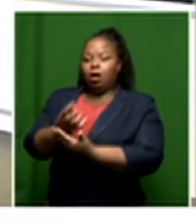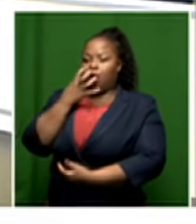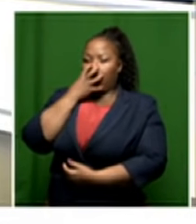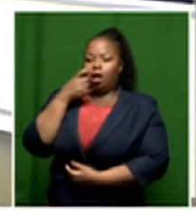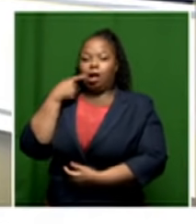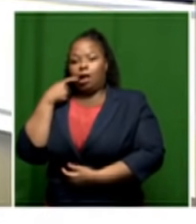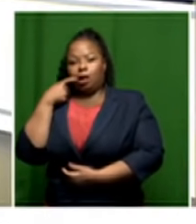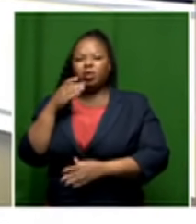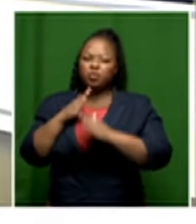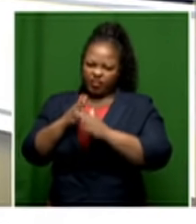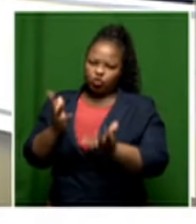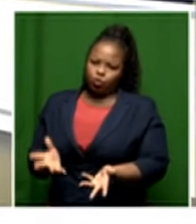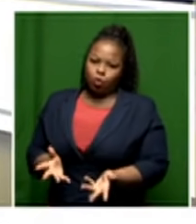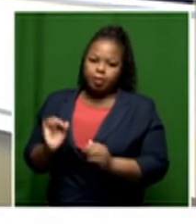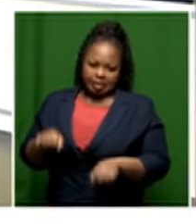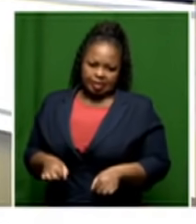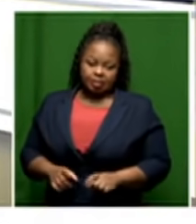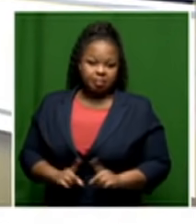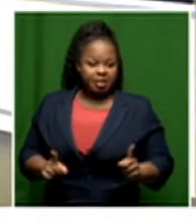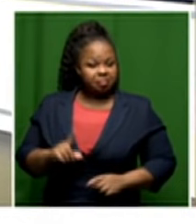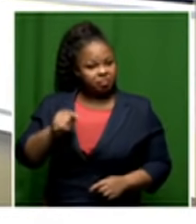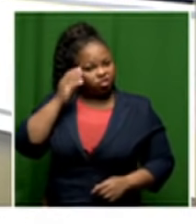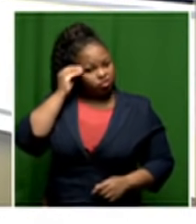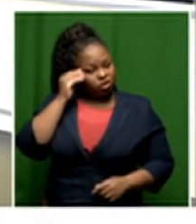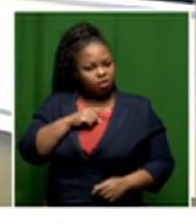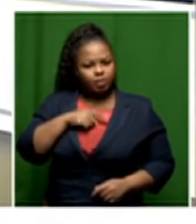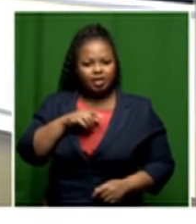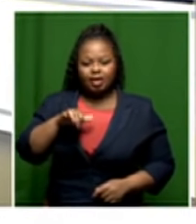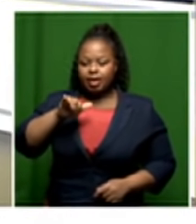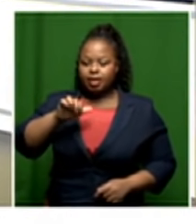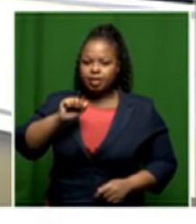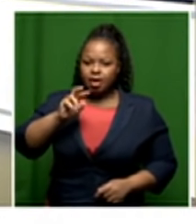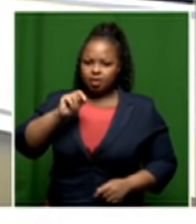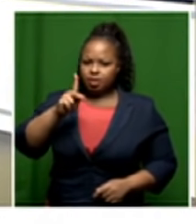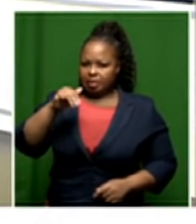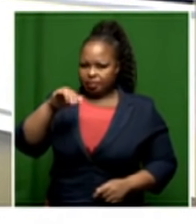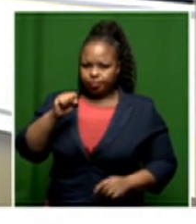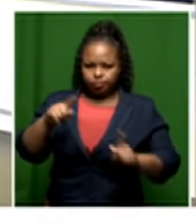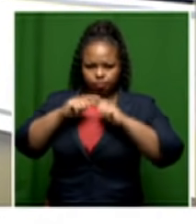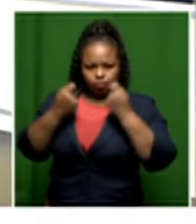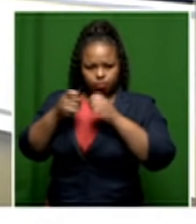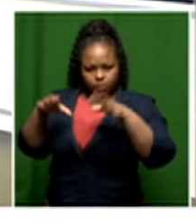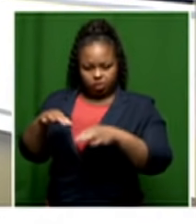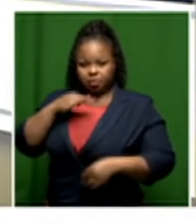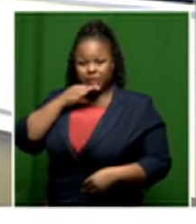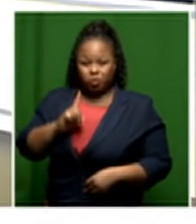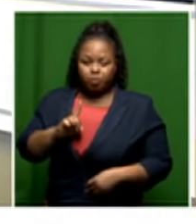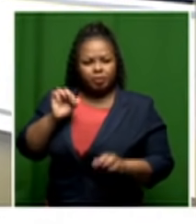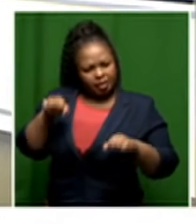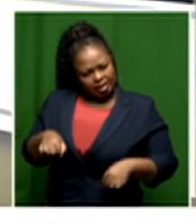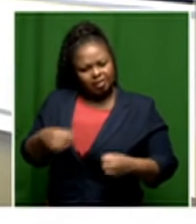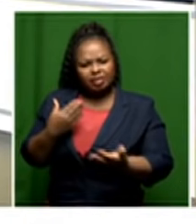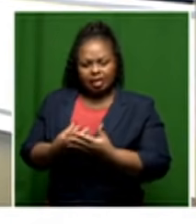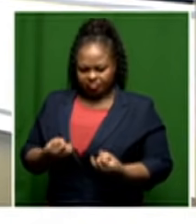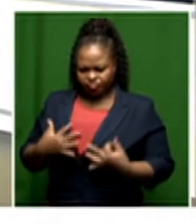ill. So this is quite an interesting case study to look at the Yankees. So you can still get it, but are you infectious? I